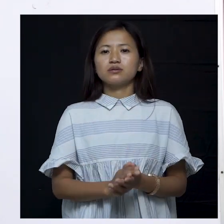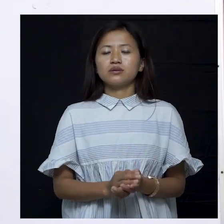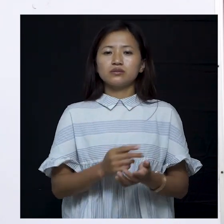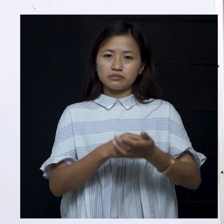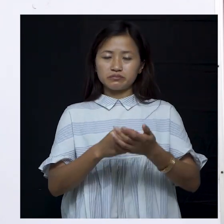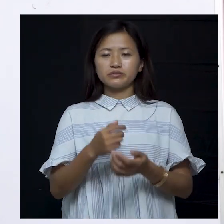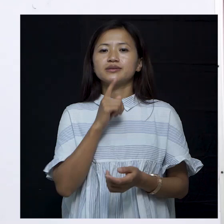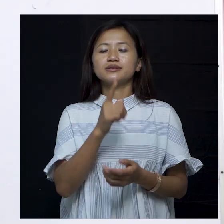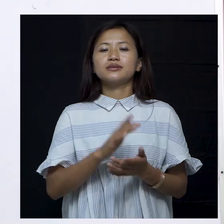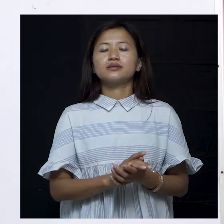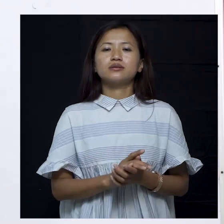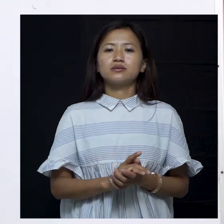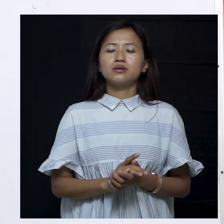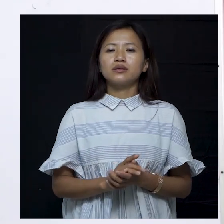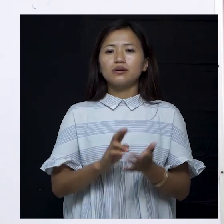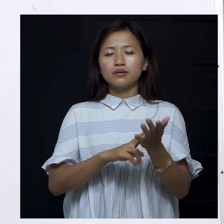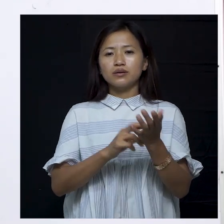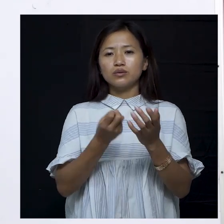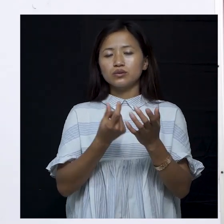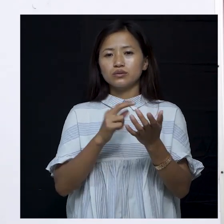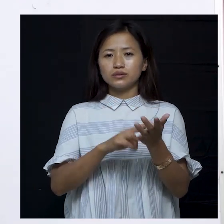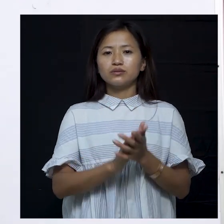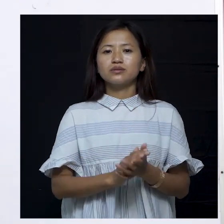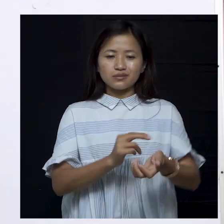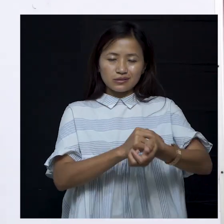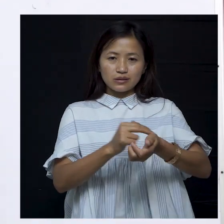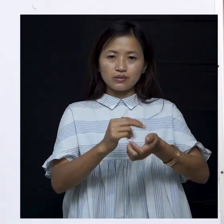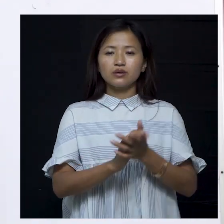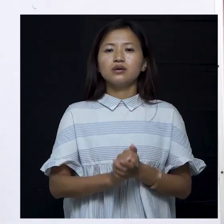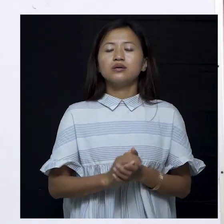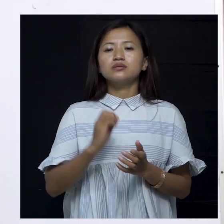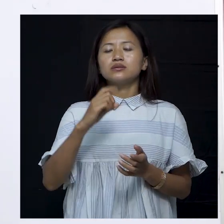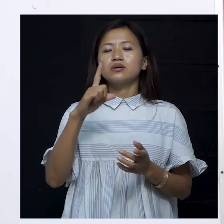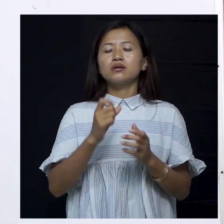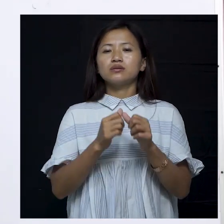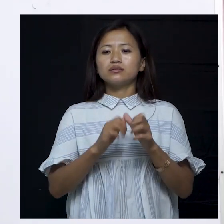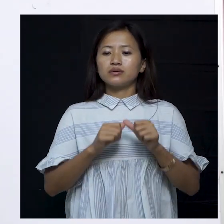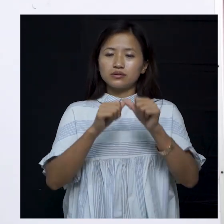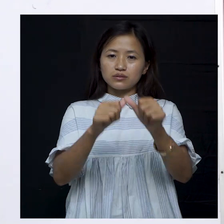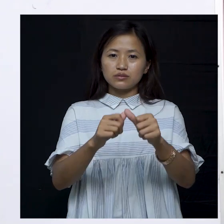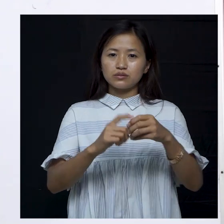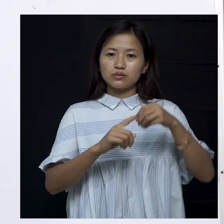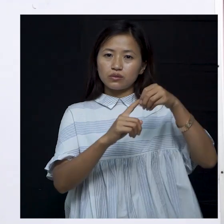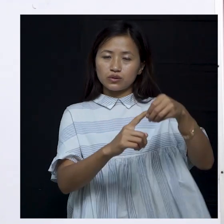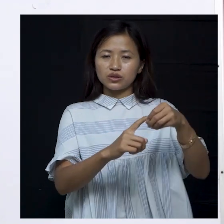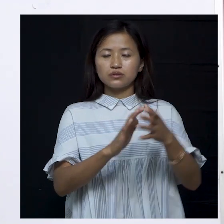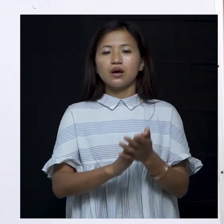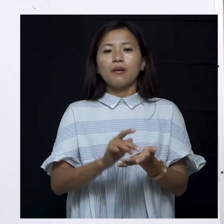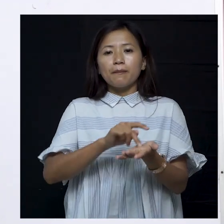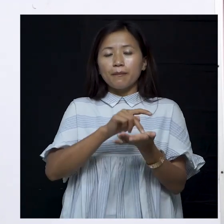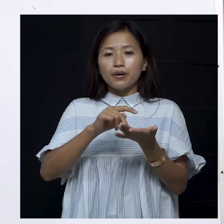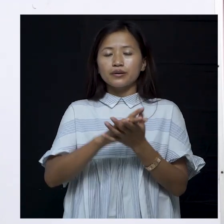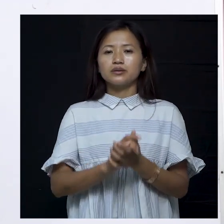say that. So we know that nouns are names, and a noun clause will answer to the question what, okay?